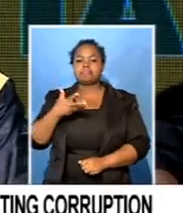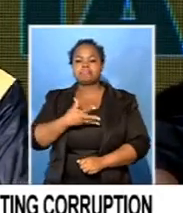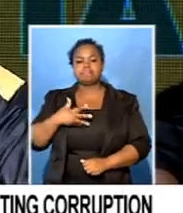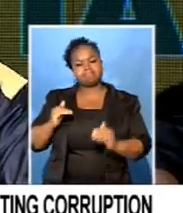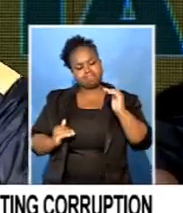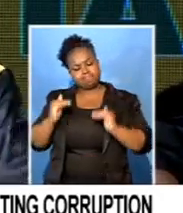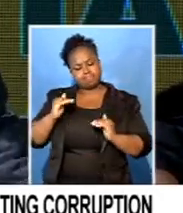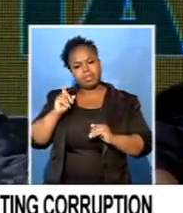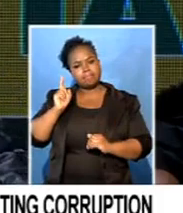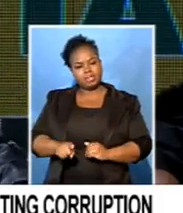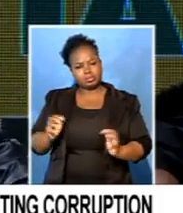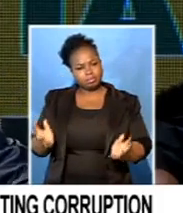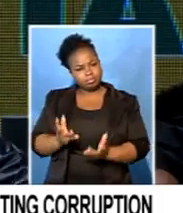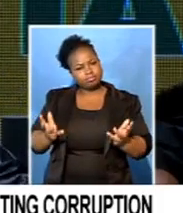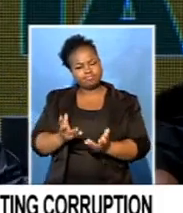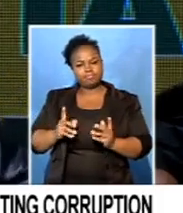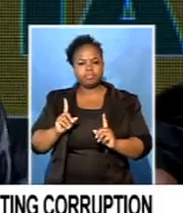equality.